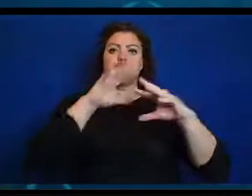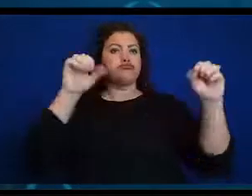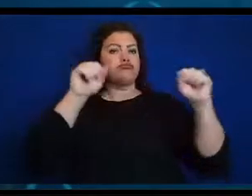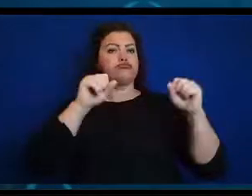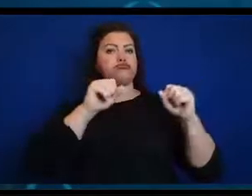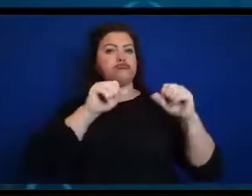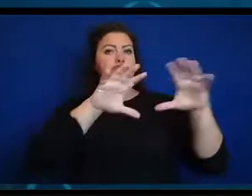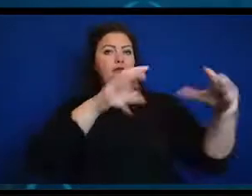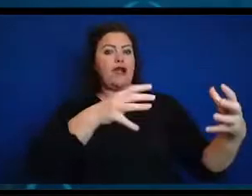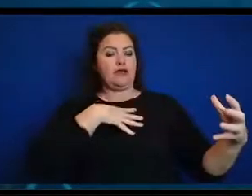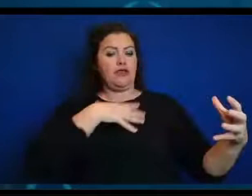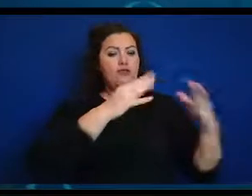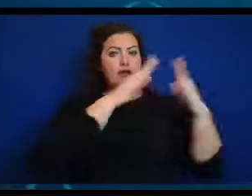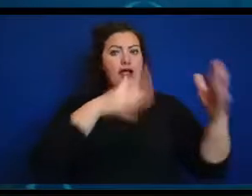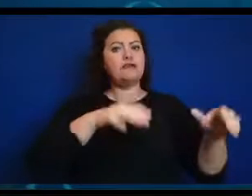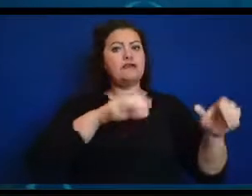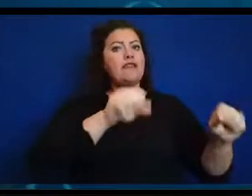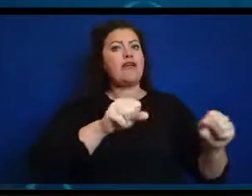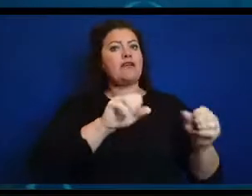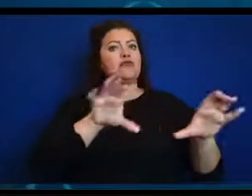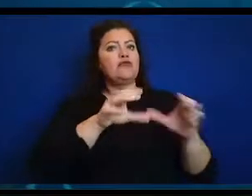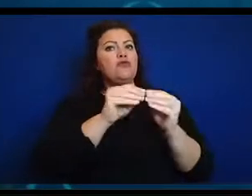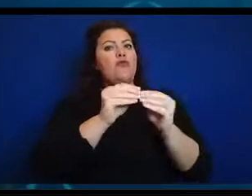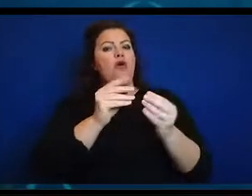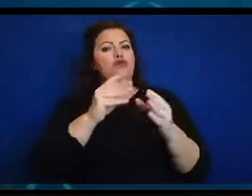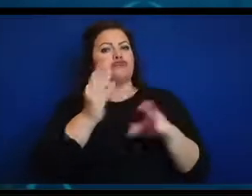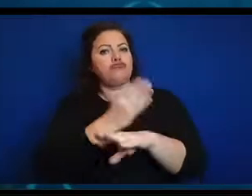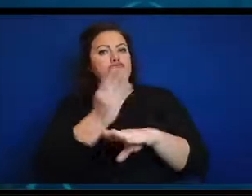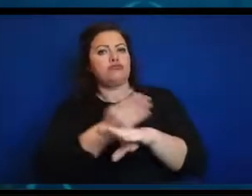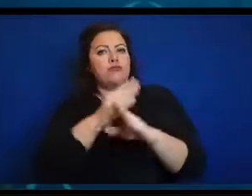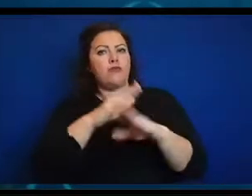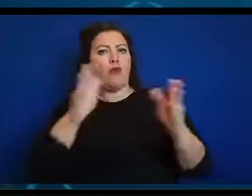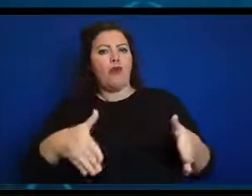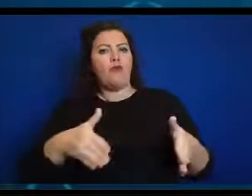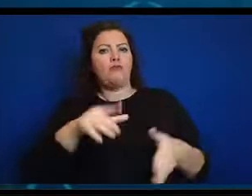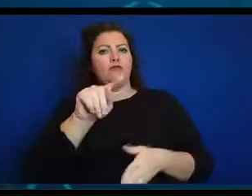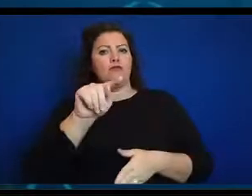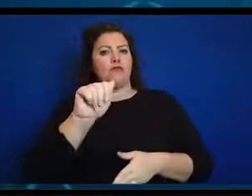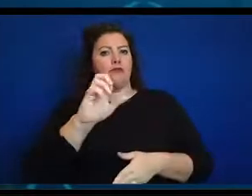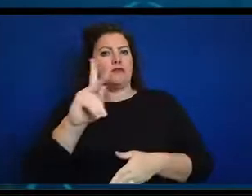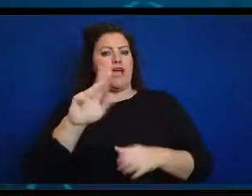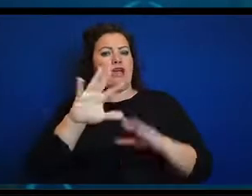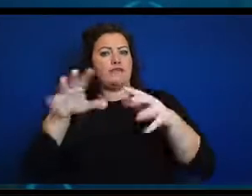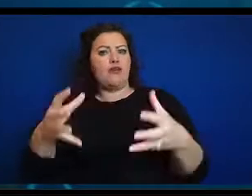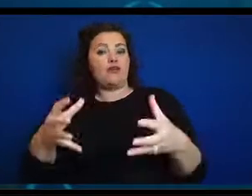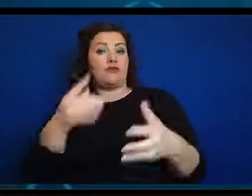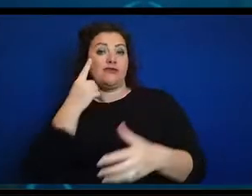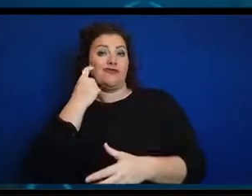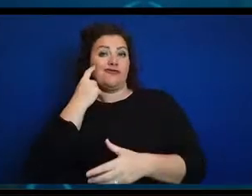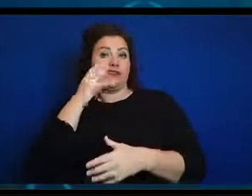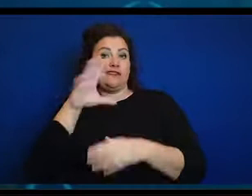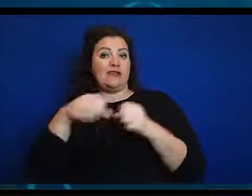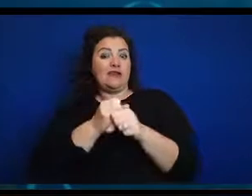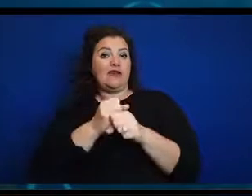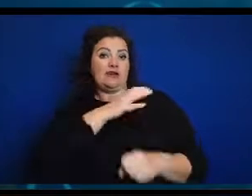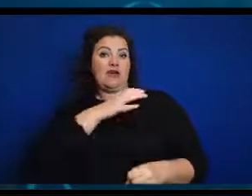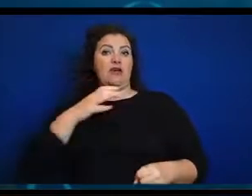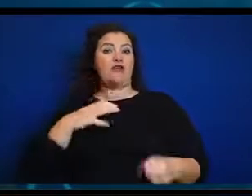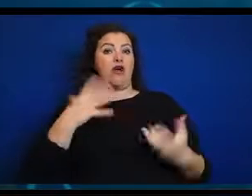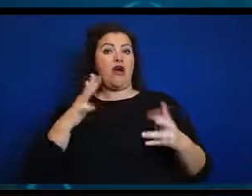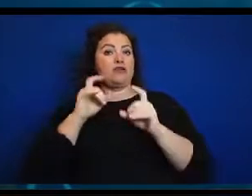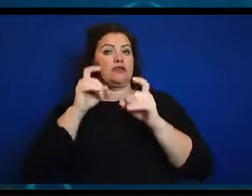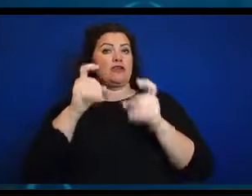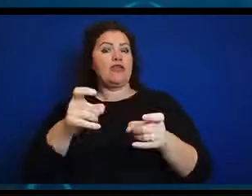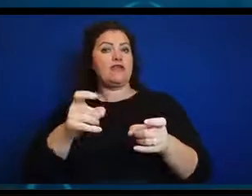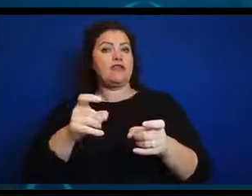new interdepartmental home modifications task force. In recent years, Congress has authorized home modification grants through